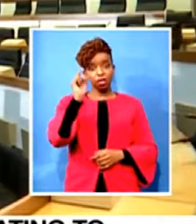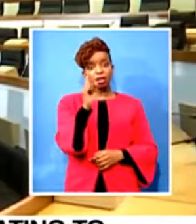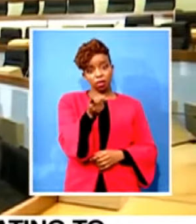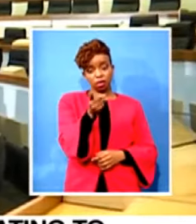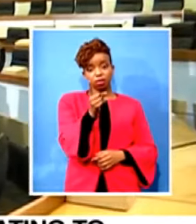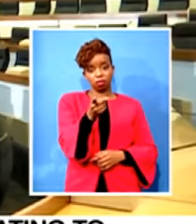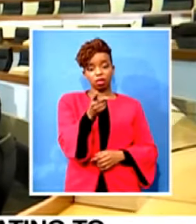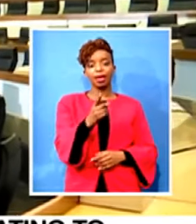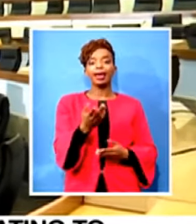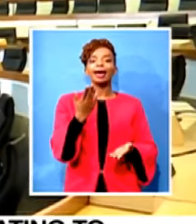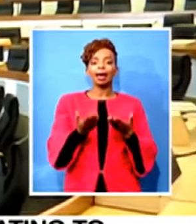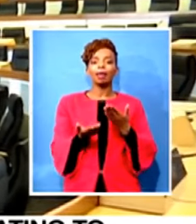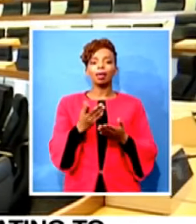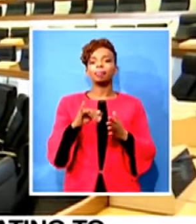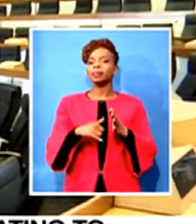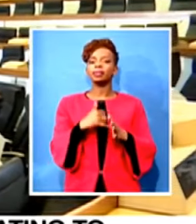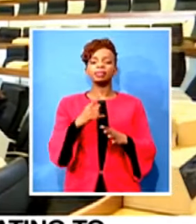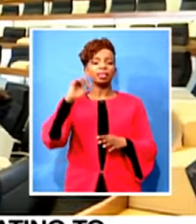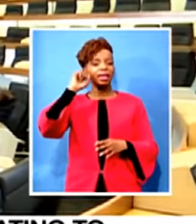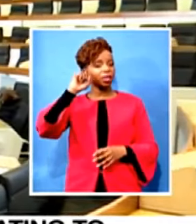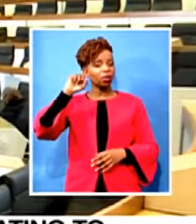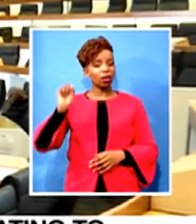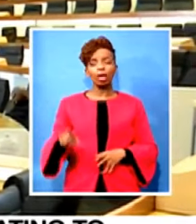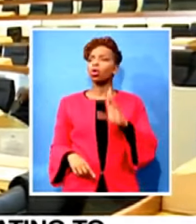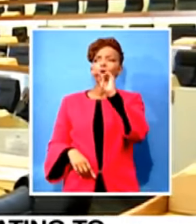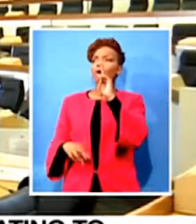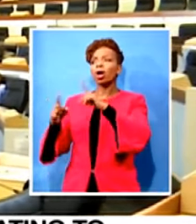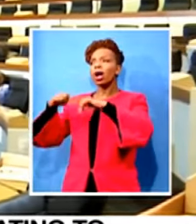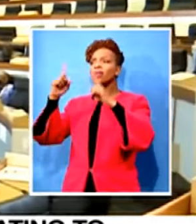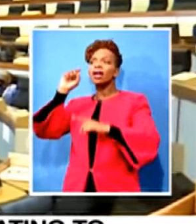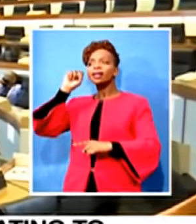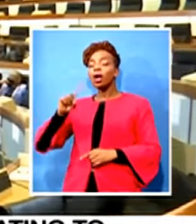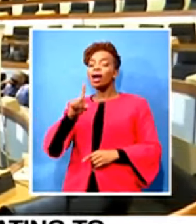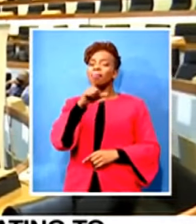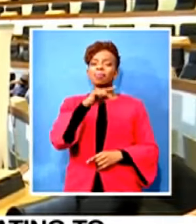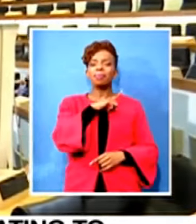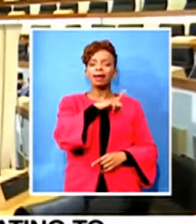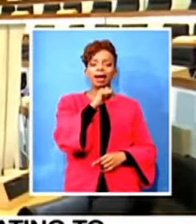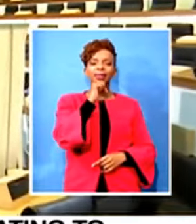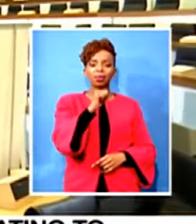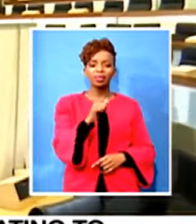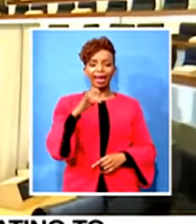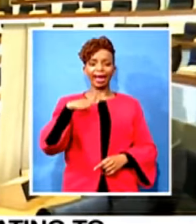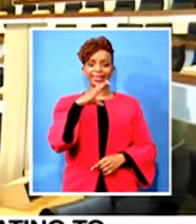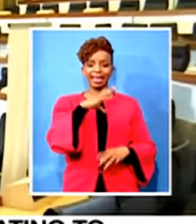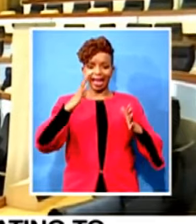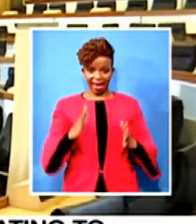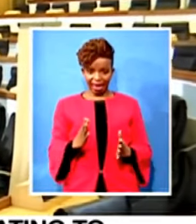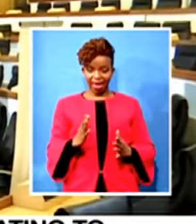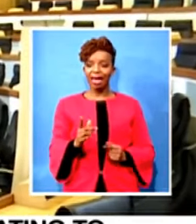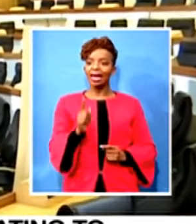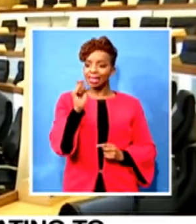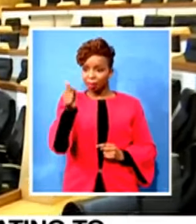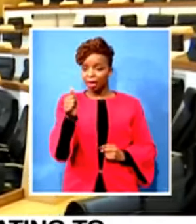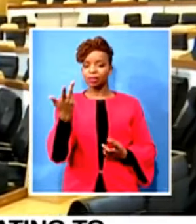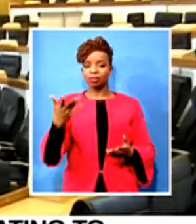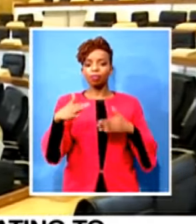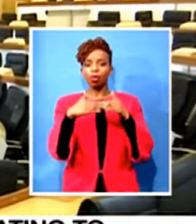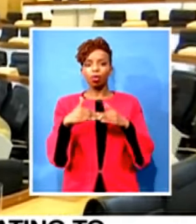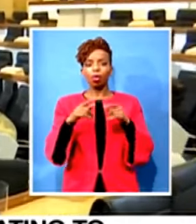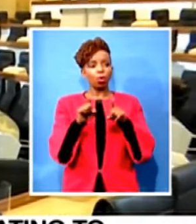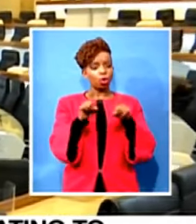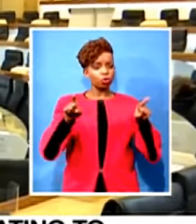ignorance. Why councillor. can't you just get councillors who are paid to look after the Yes, interests of the community too? It's not ignorance, Chair. Yes. That's what I'm saying.